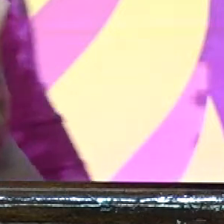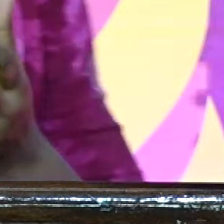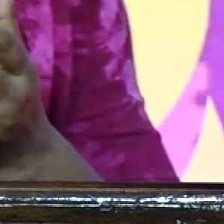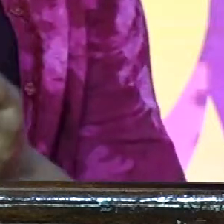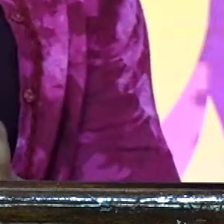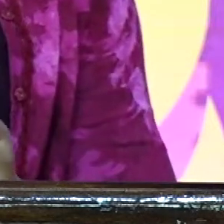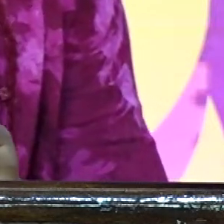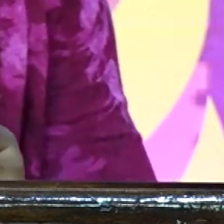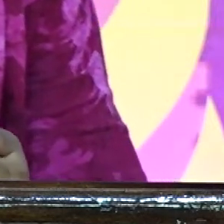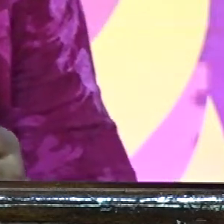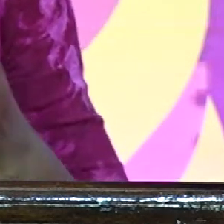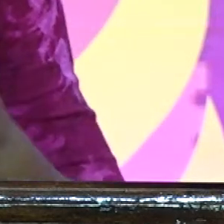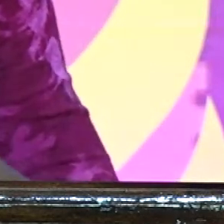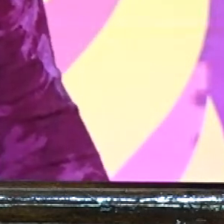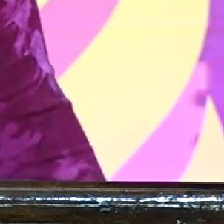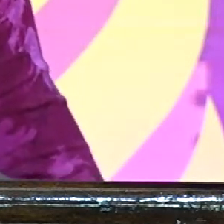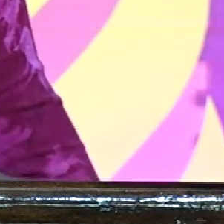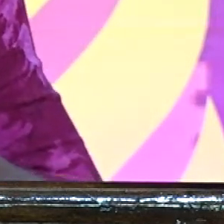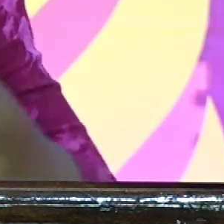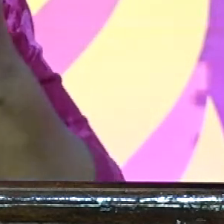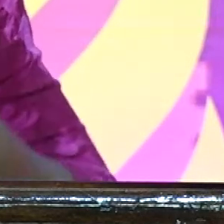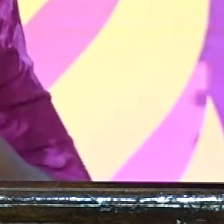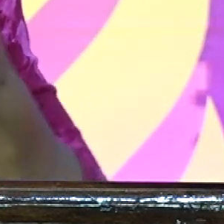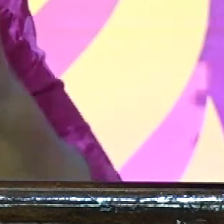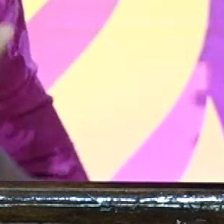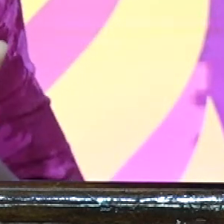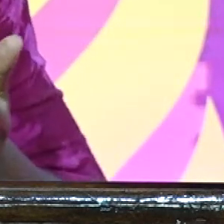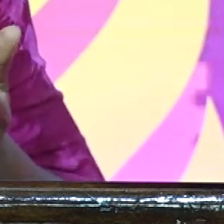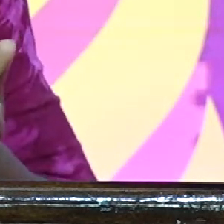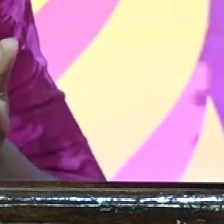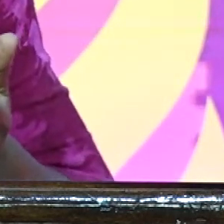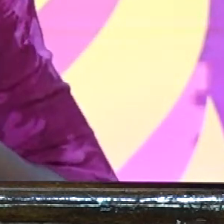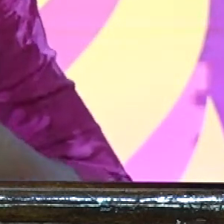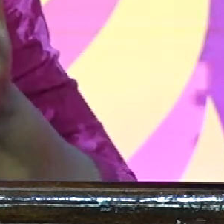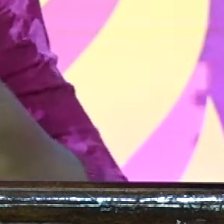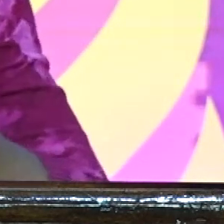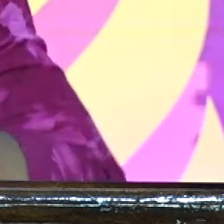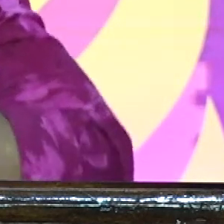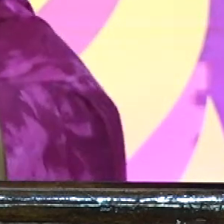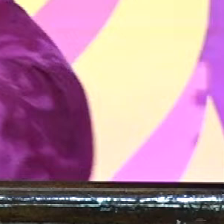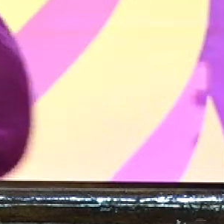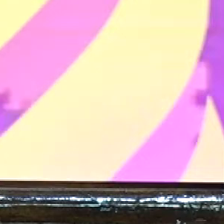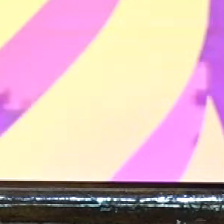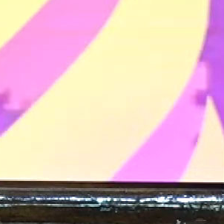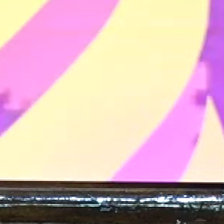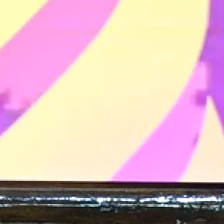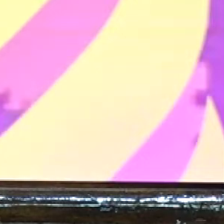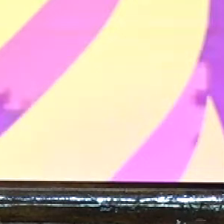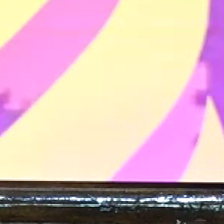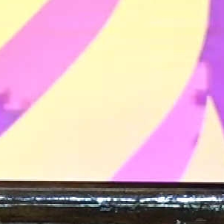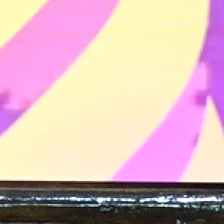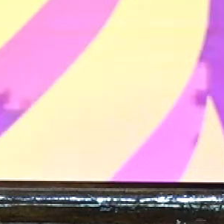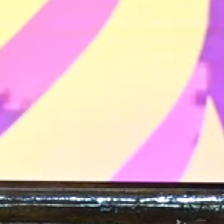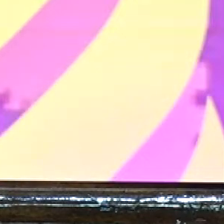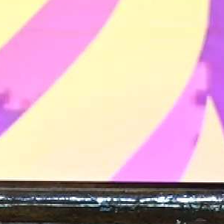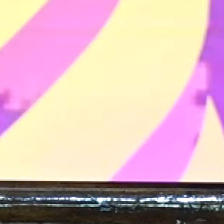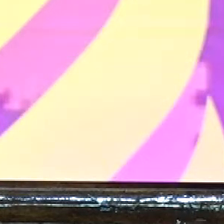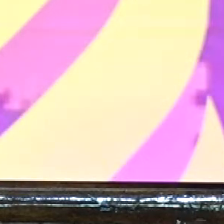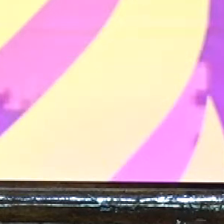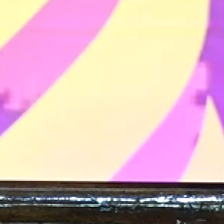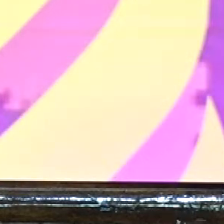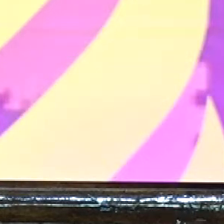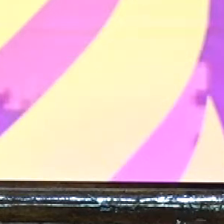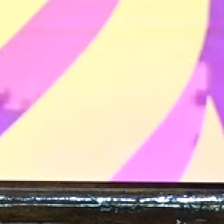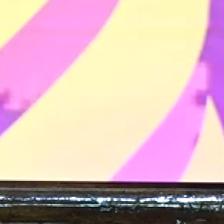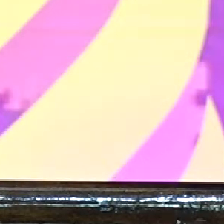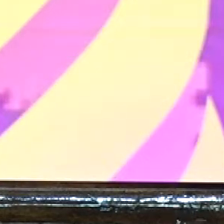have service providers who are giving us free services. If you went to Nairobi Hospital here or any